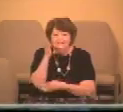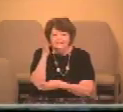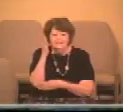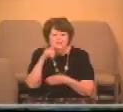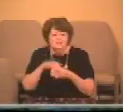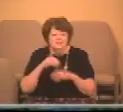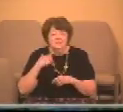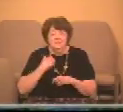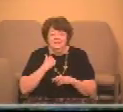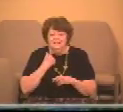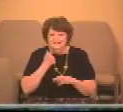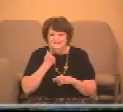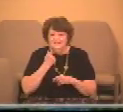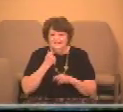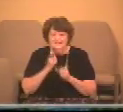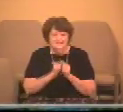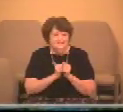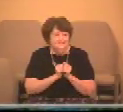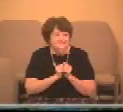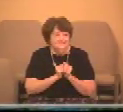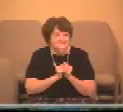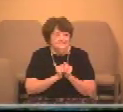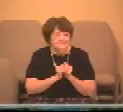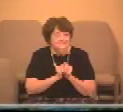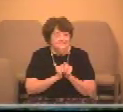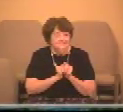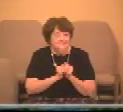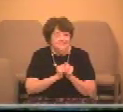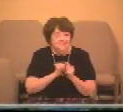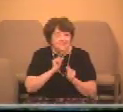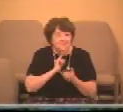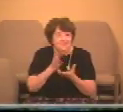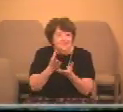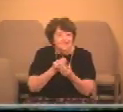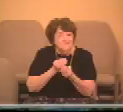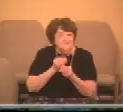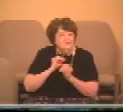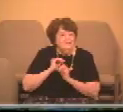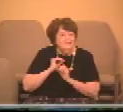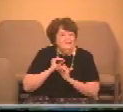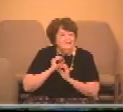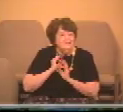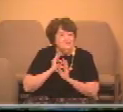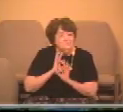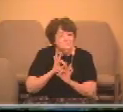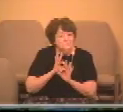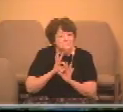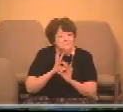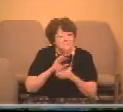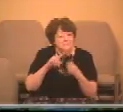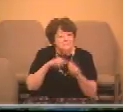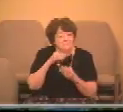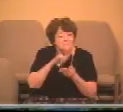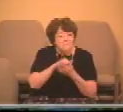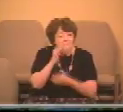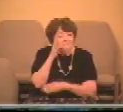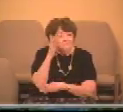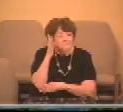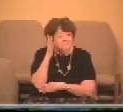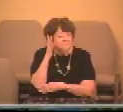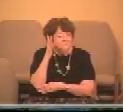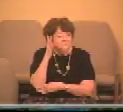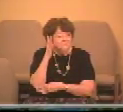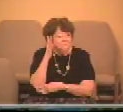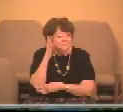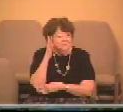picture, I thought, you know, I'm going to preach a sermon about that someday. And the sermon that I'm going to preach about that is going to focus on this. When everybody else is wanting to go this way, go